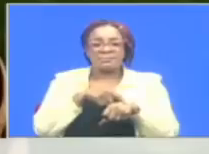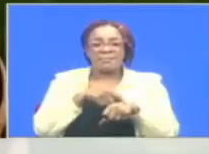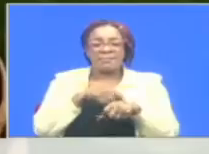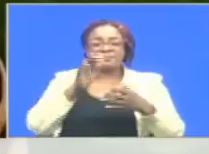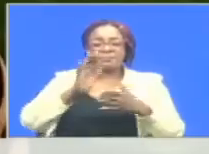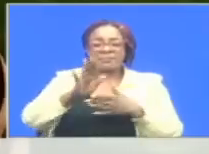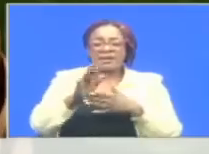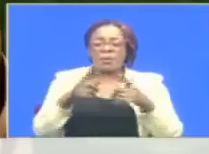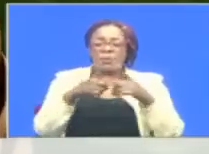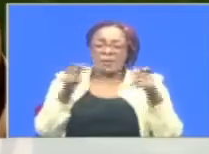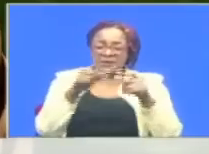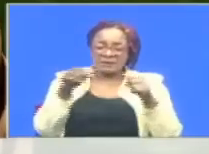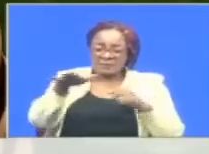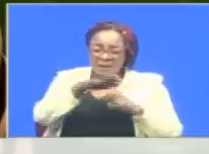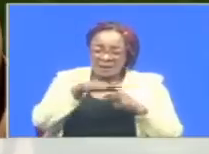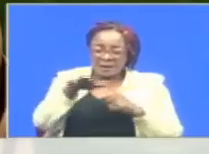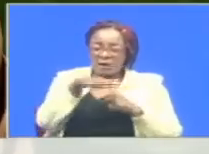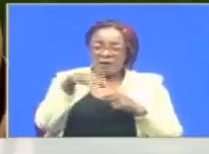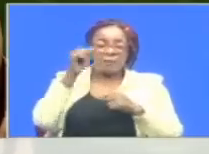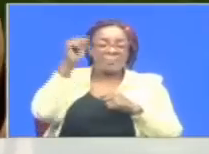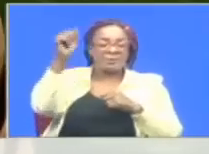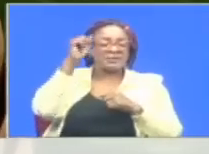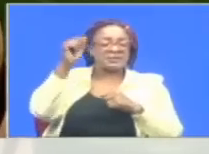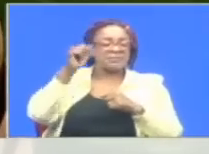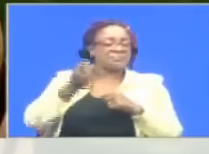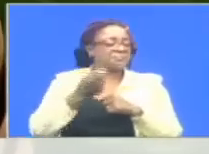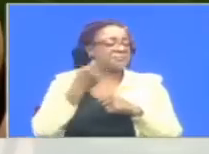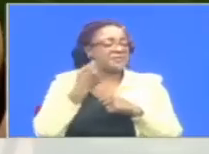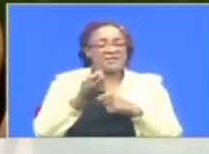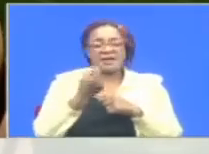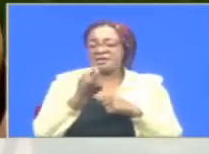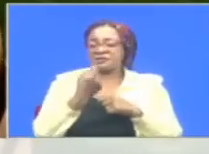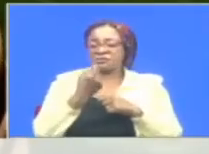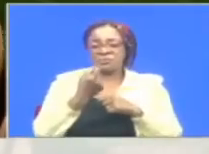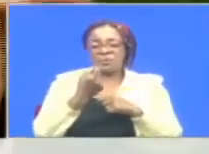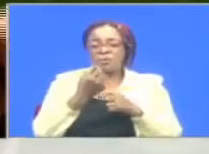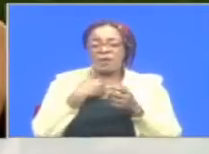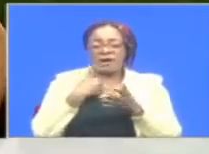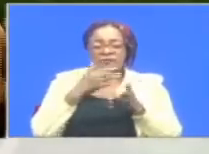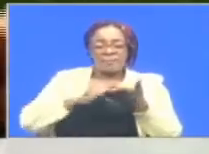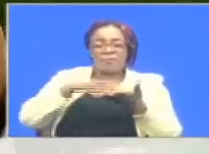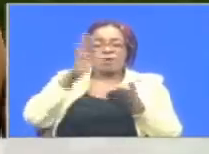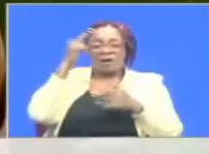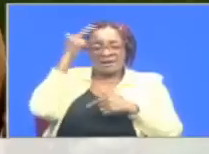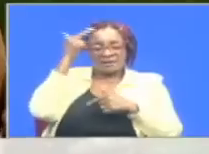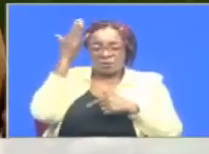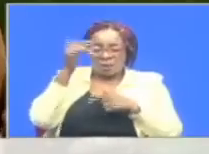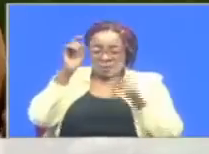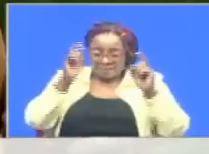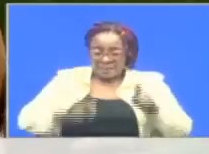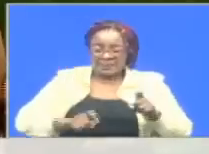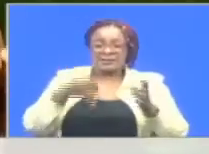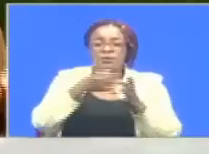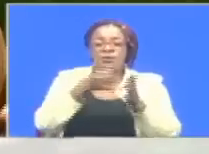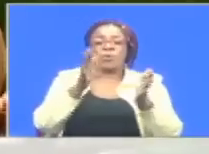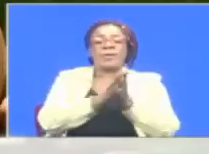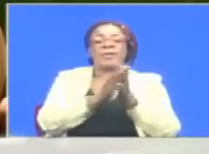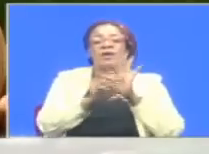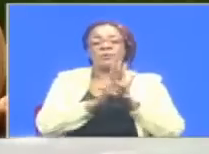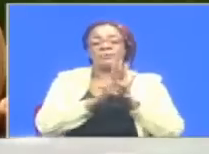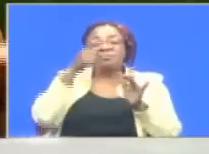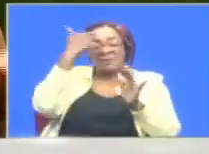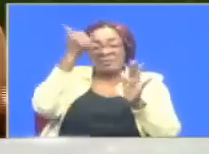arena of politics means very little, there's more reason why we must police this with the law. Because the